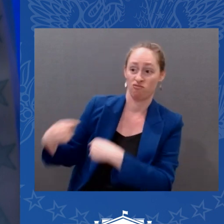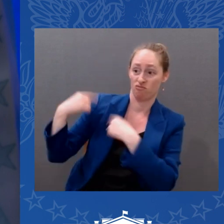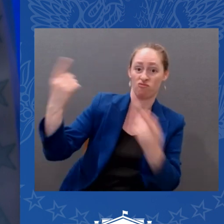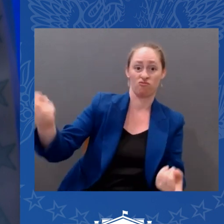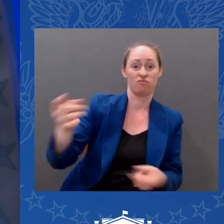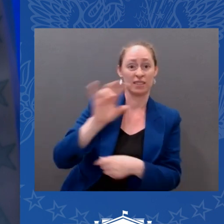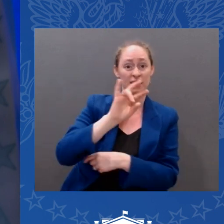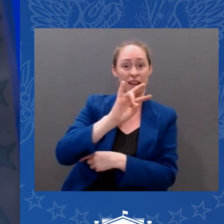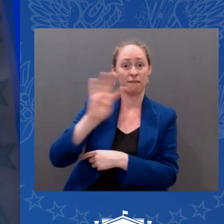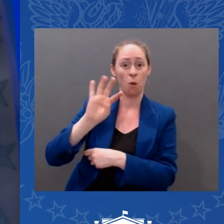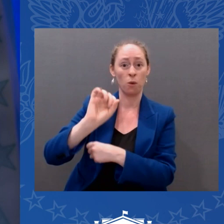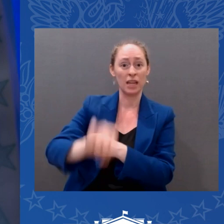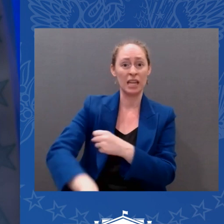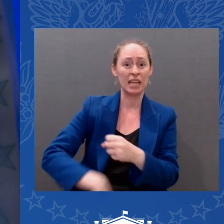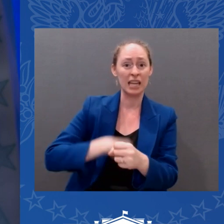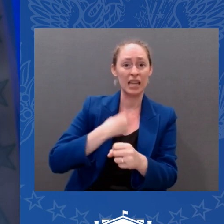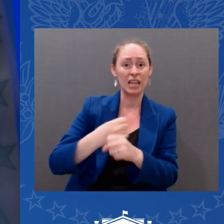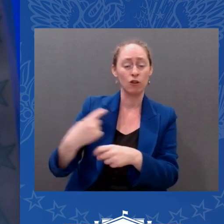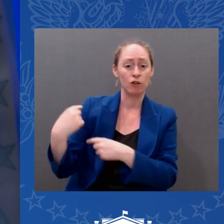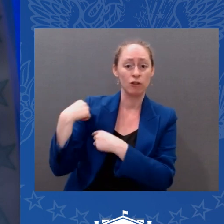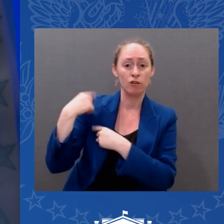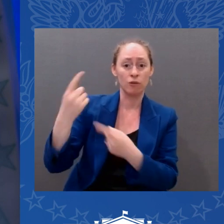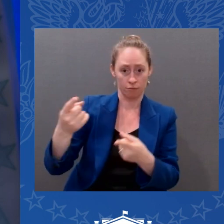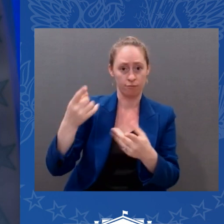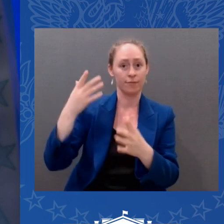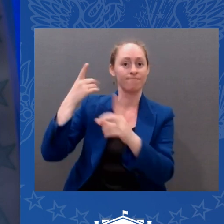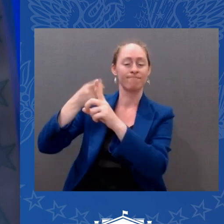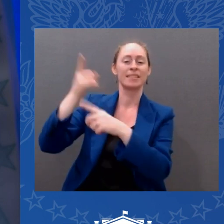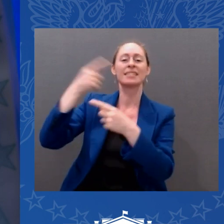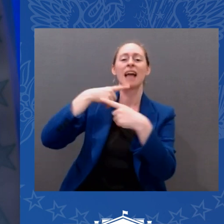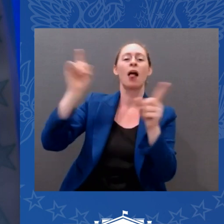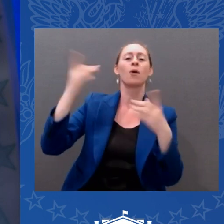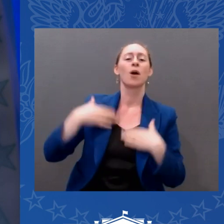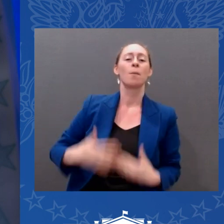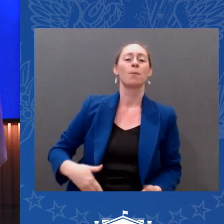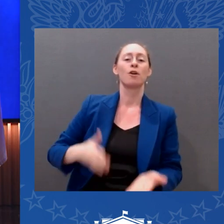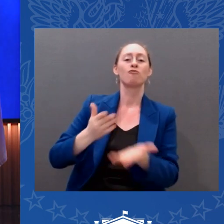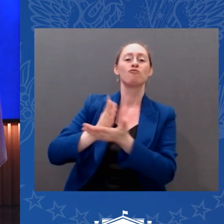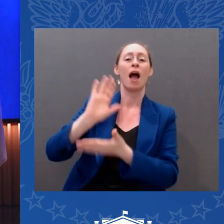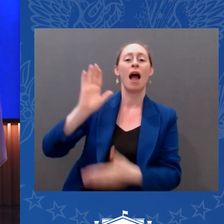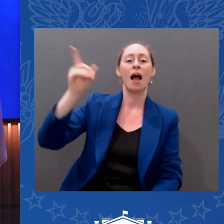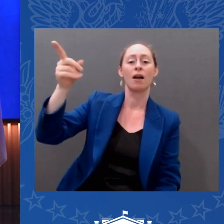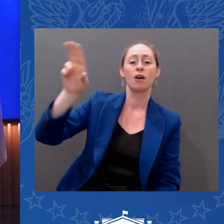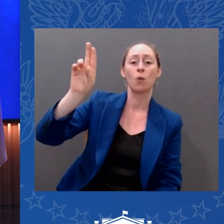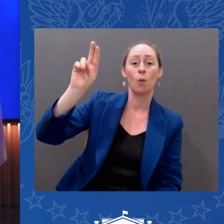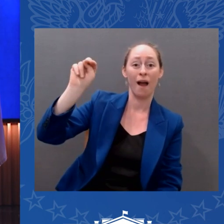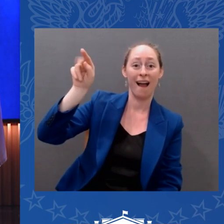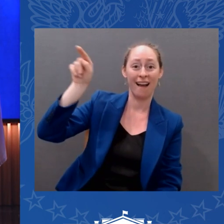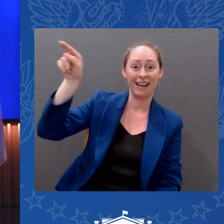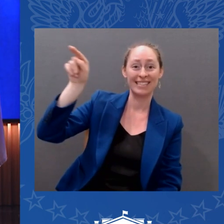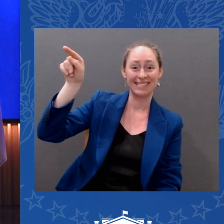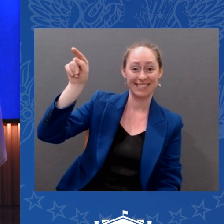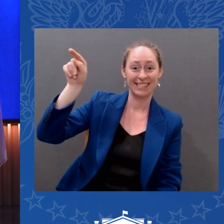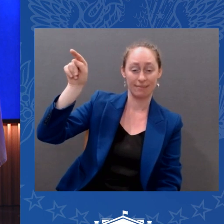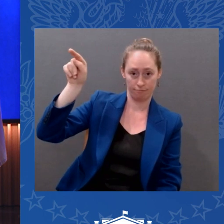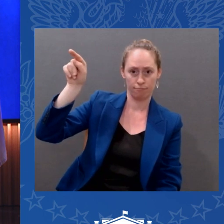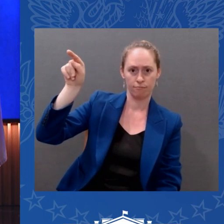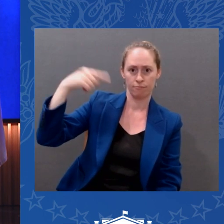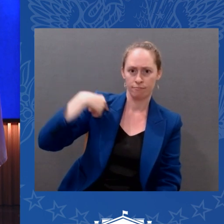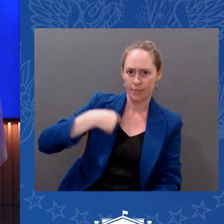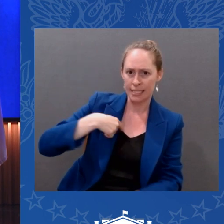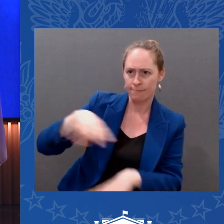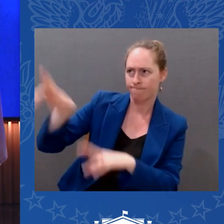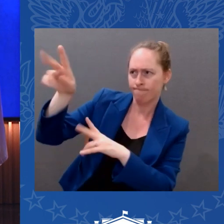Nations, we remain resolute in our demands for two R's: resources, which are required to